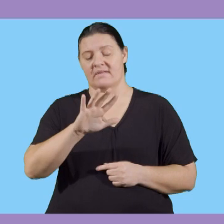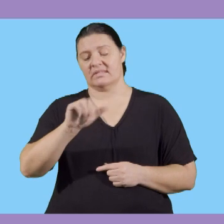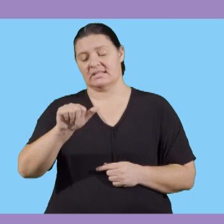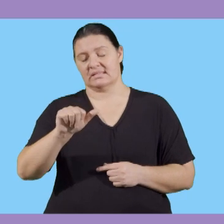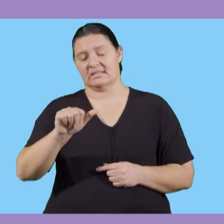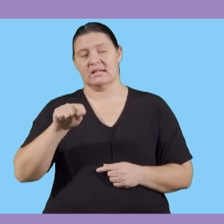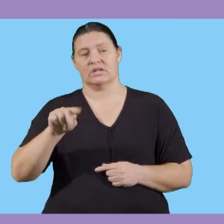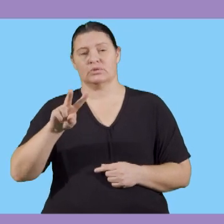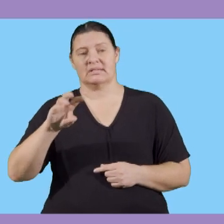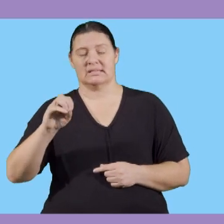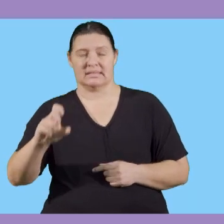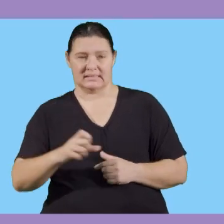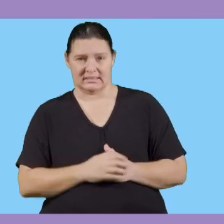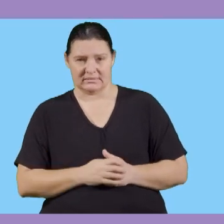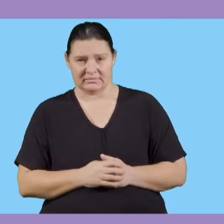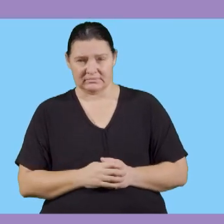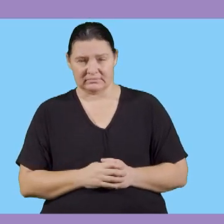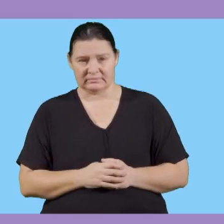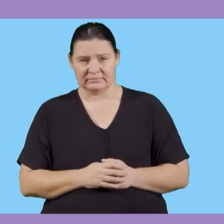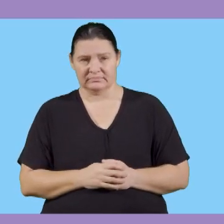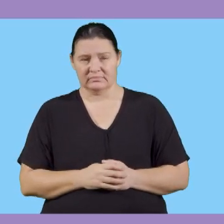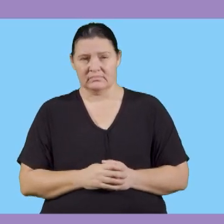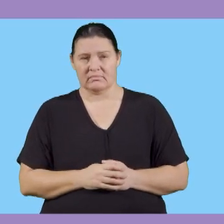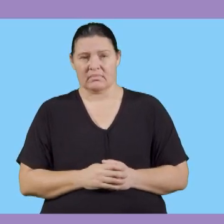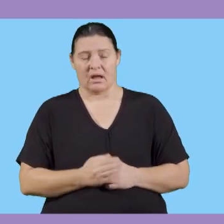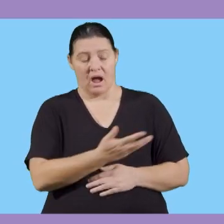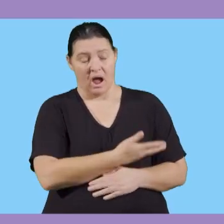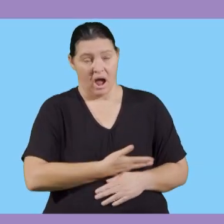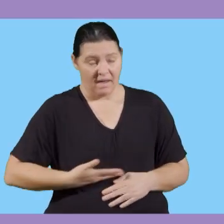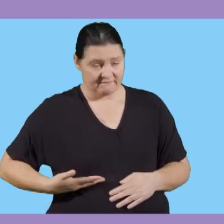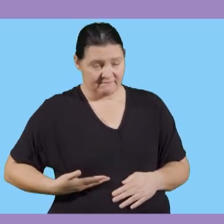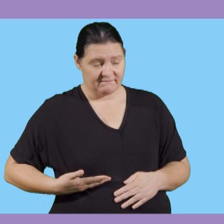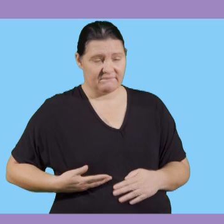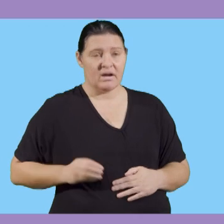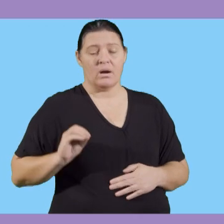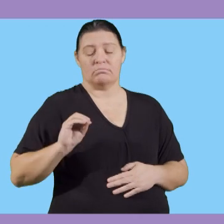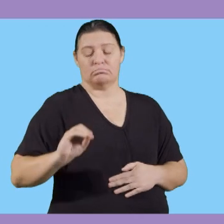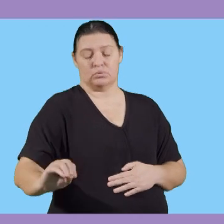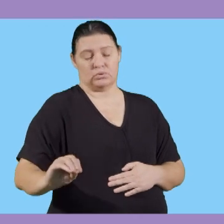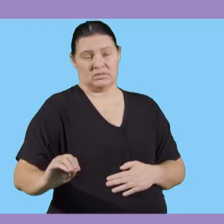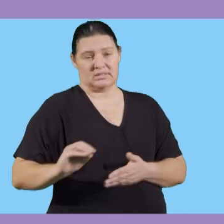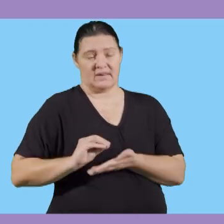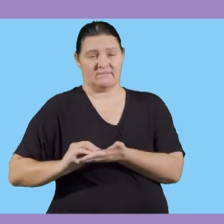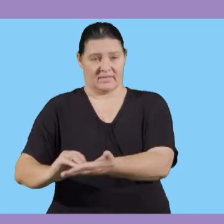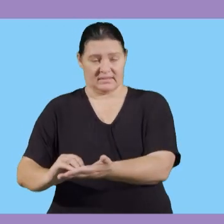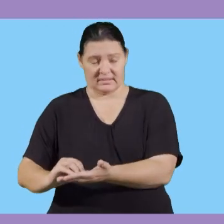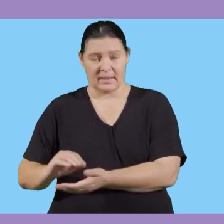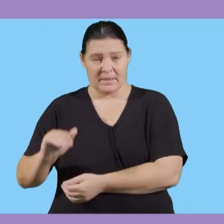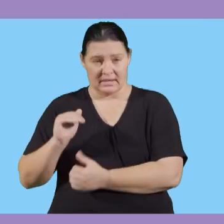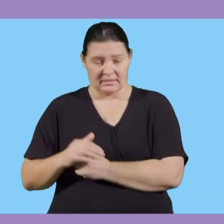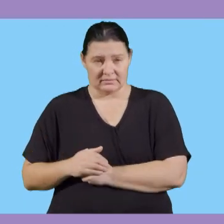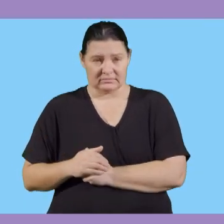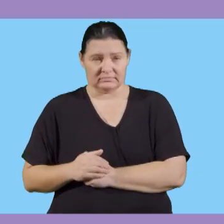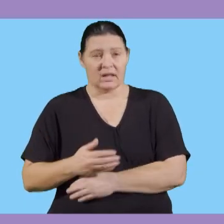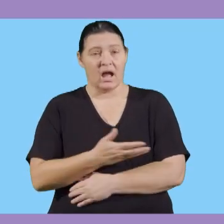1,156 rands and 20 cents. Now he decides to take half of that and invest it. So for us to